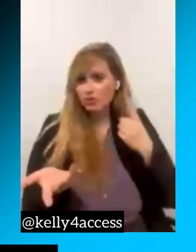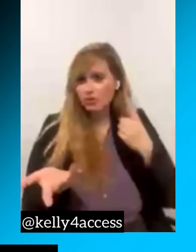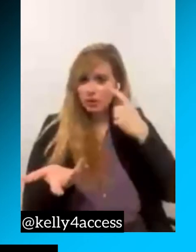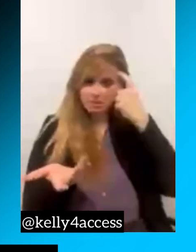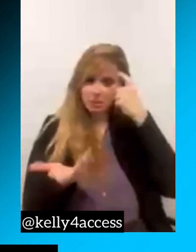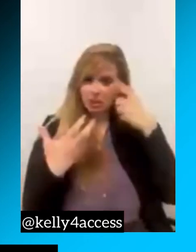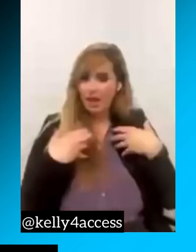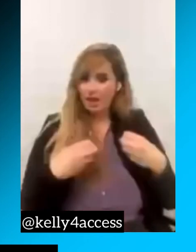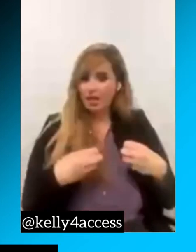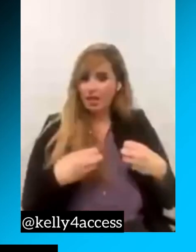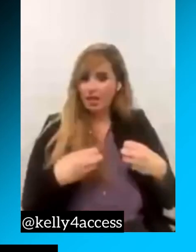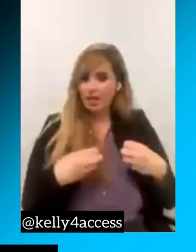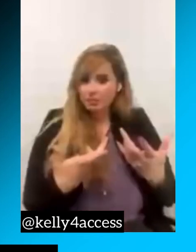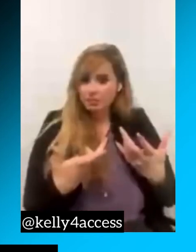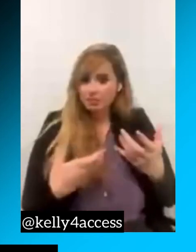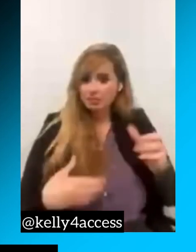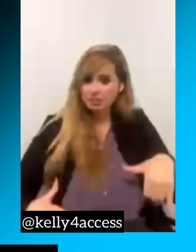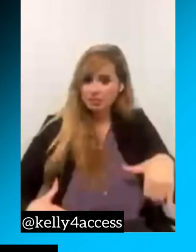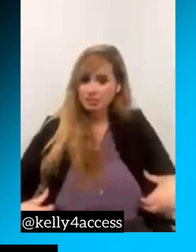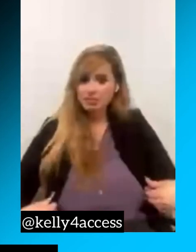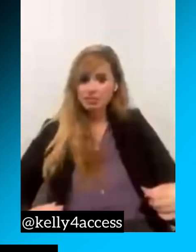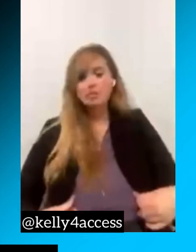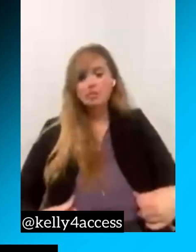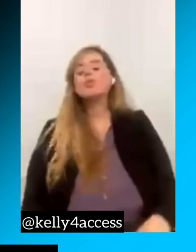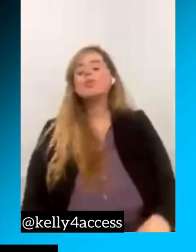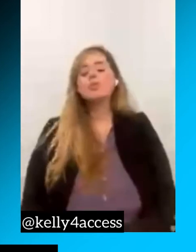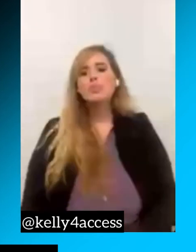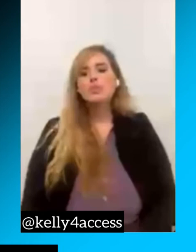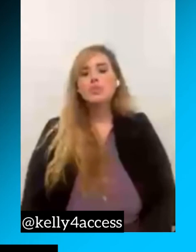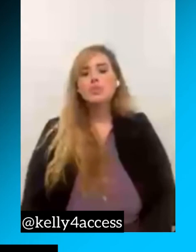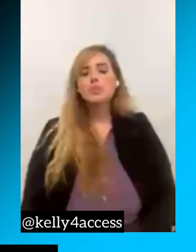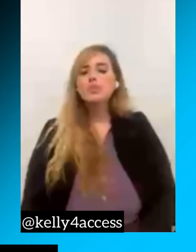professional for emotional or